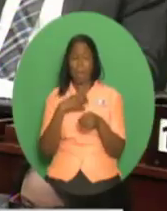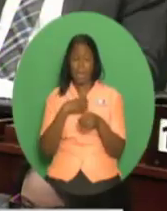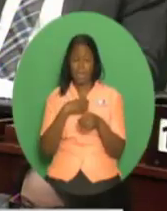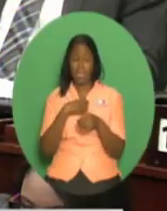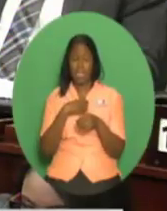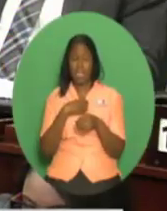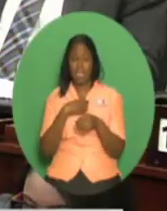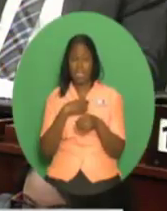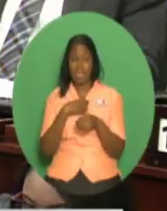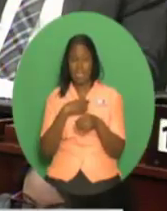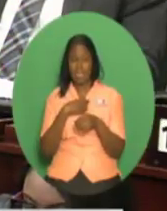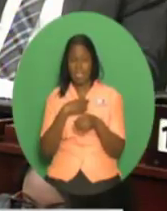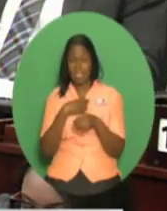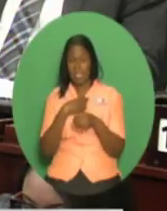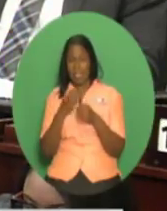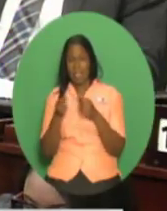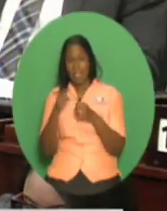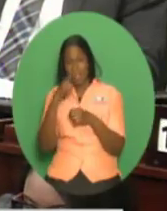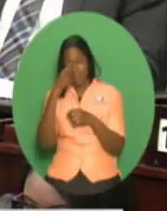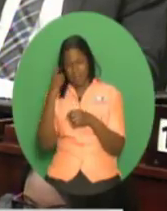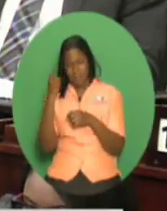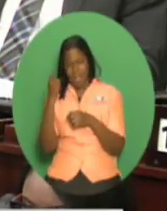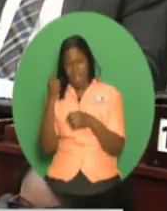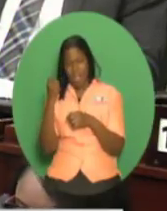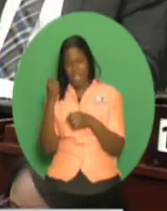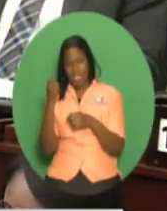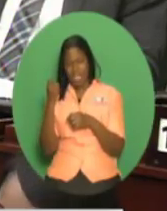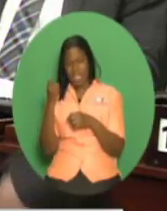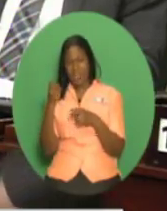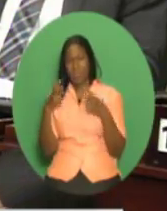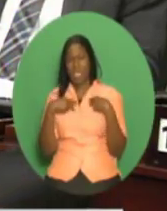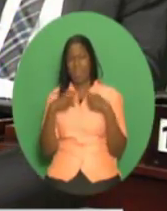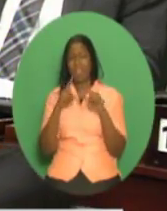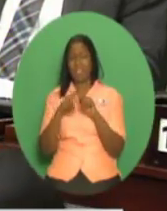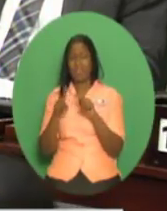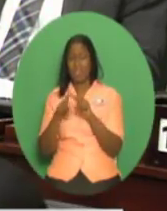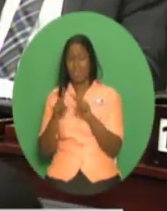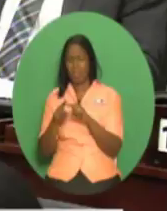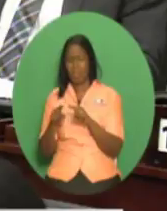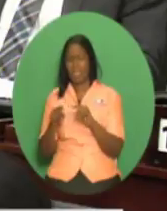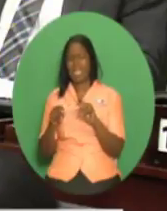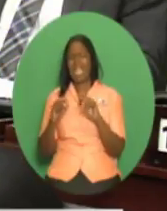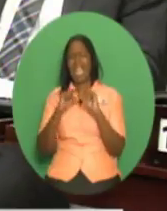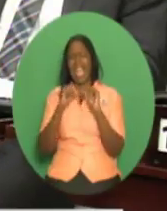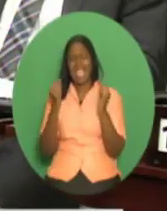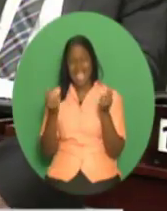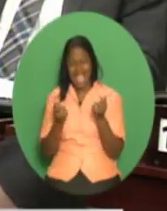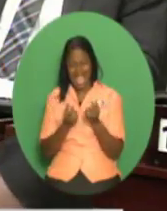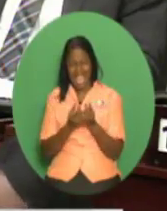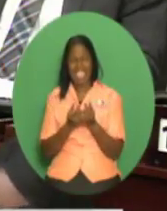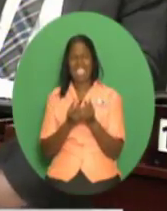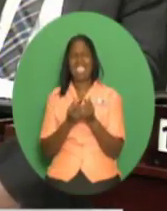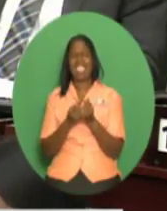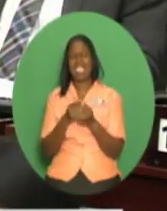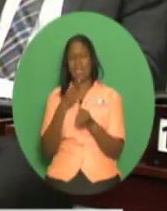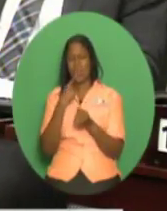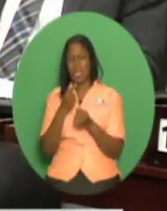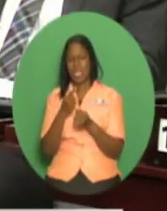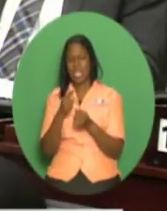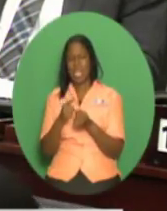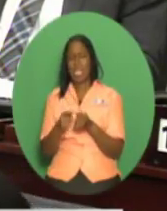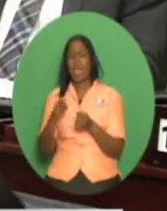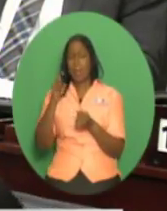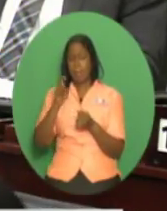who sometimes form themselves into undesirable gangs, they are demanding certain stipends from